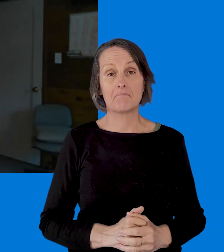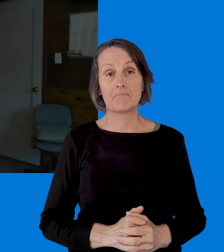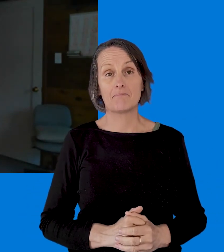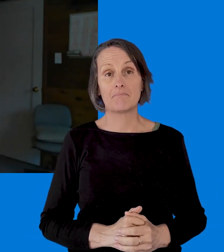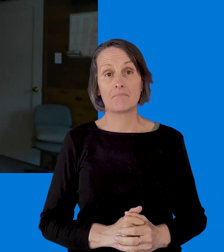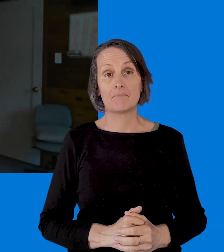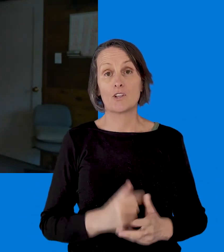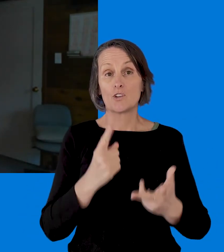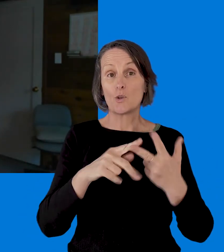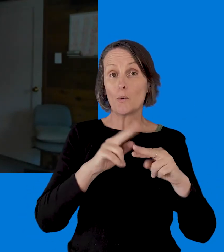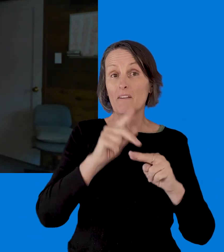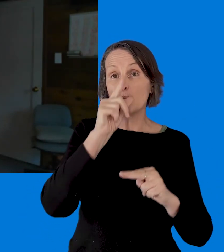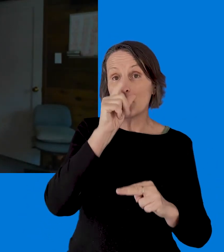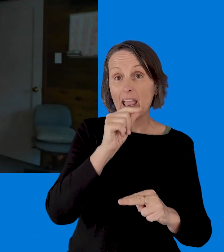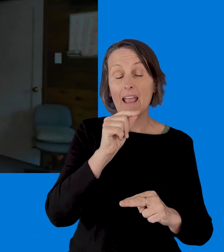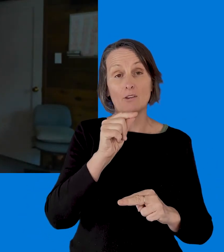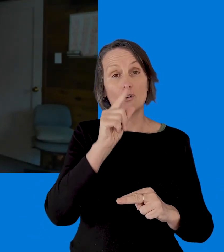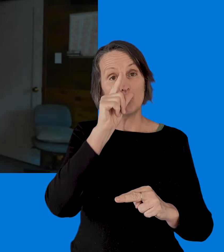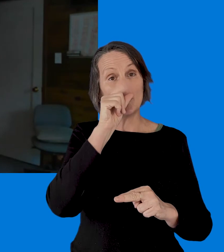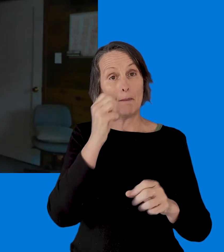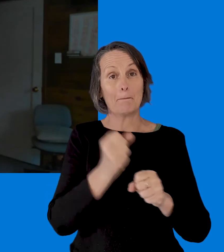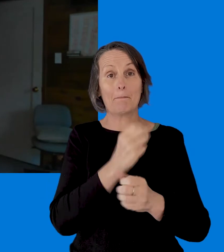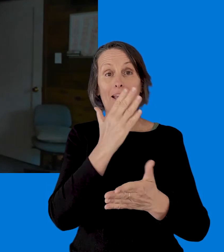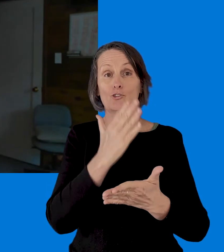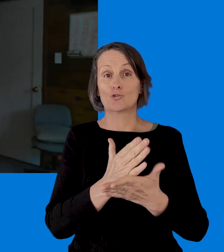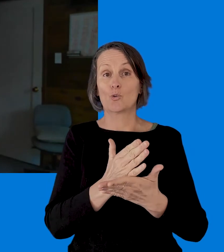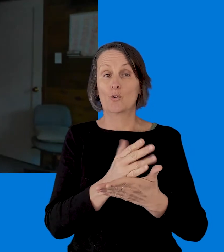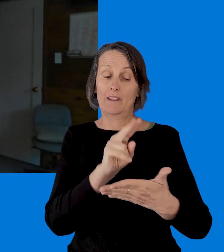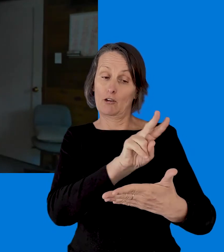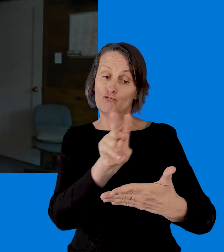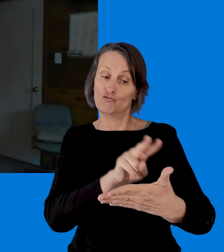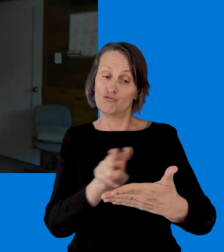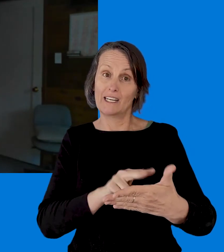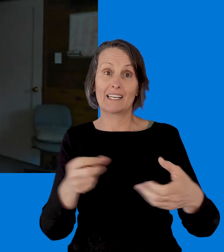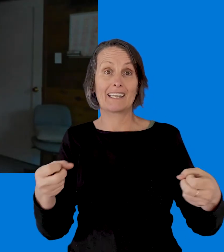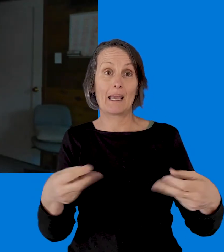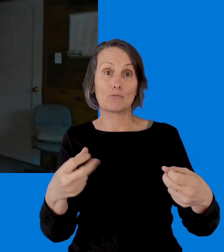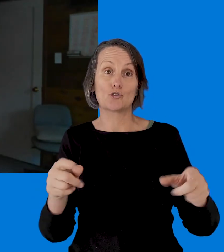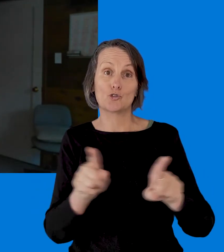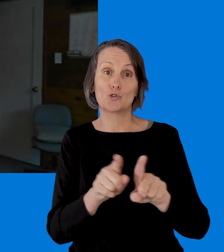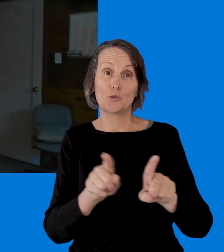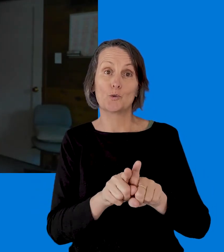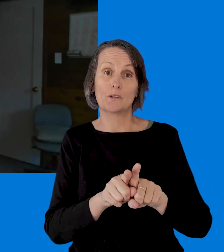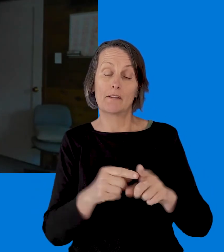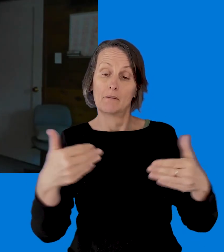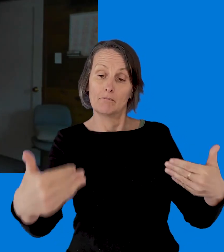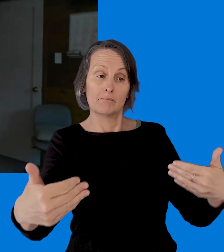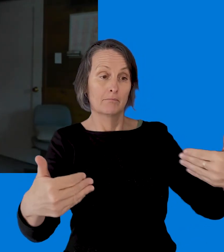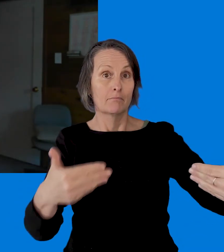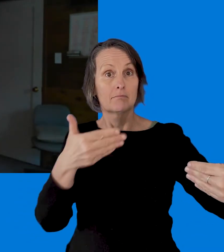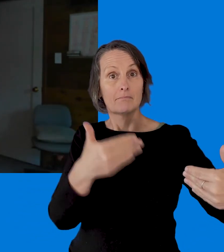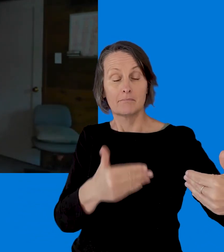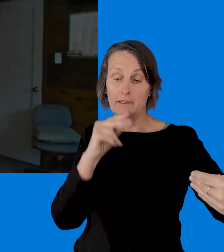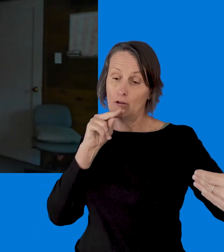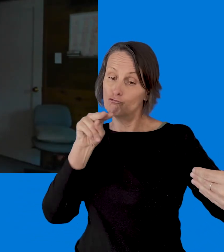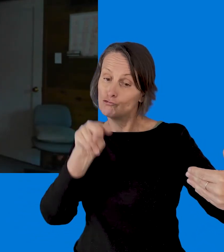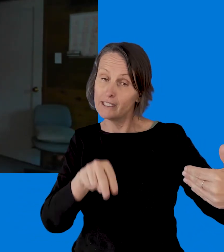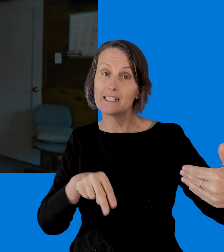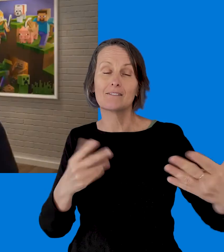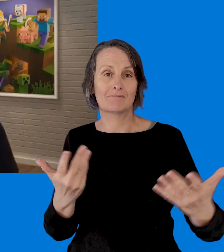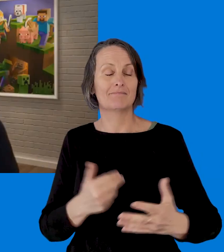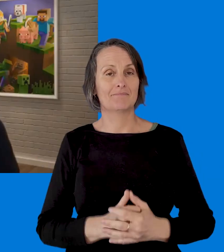from that device, maybe that's going to some central location, then you can caption that as well. So then the students can see the captions on their local